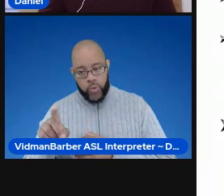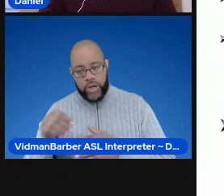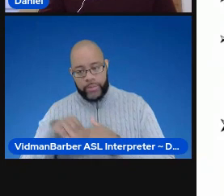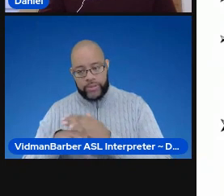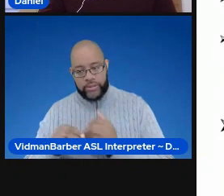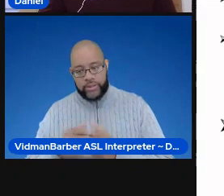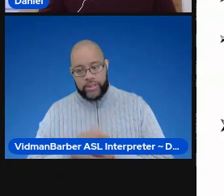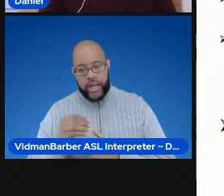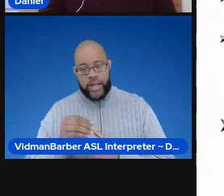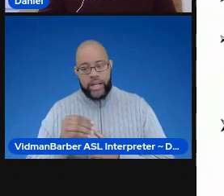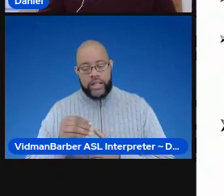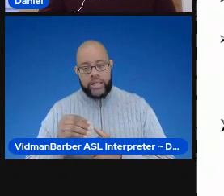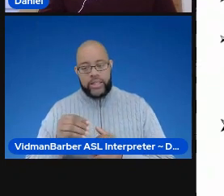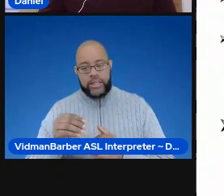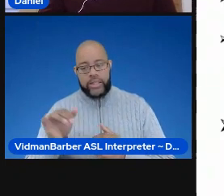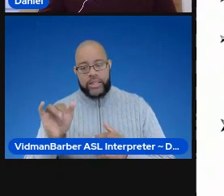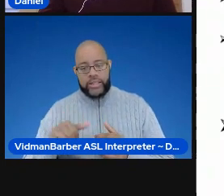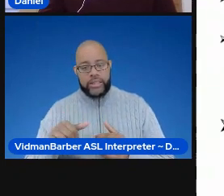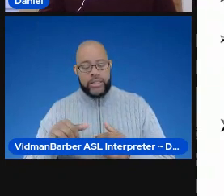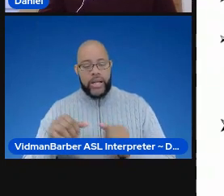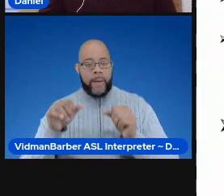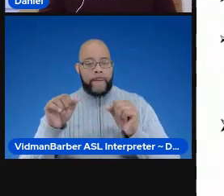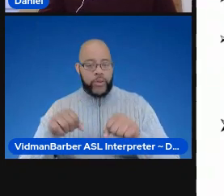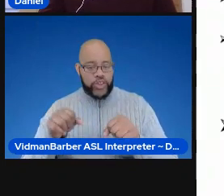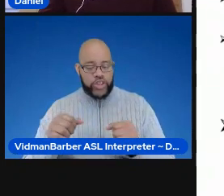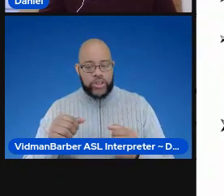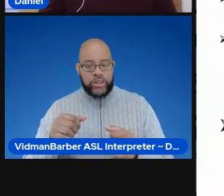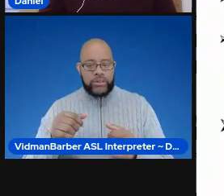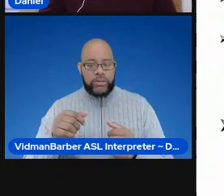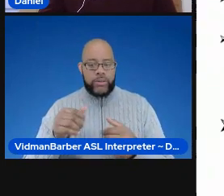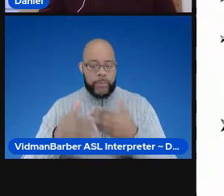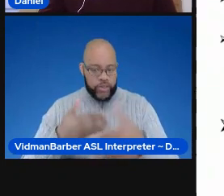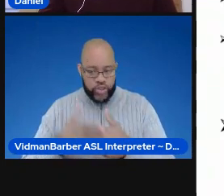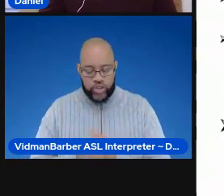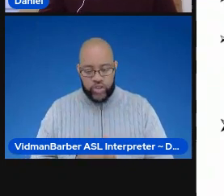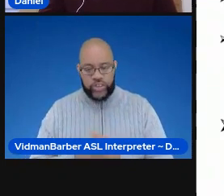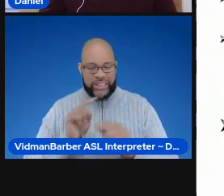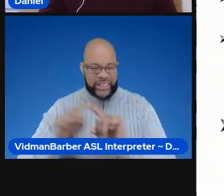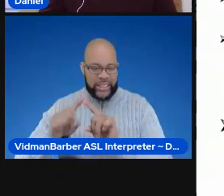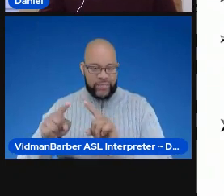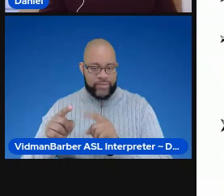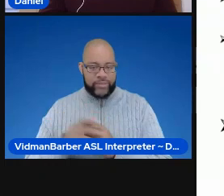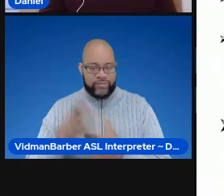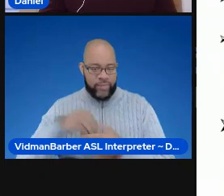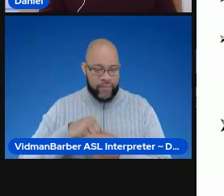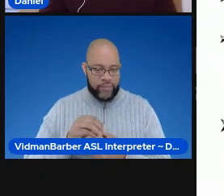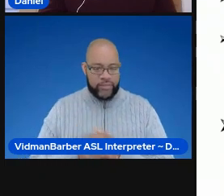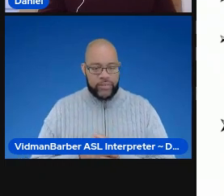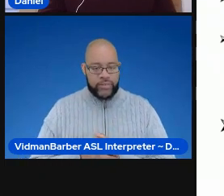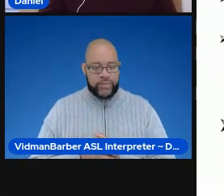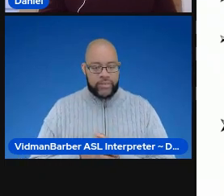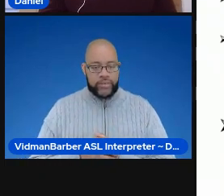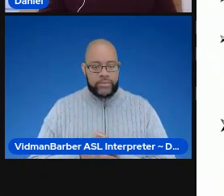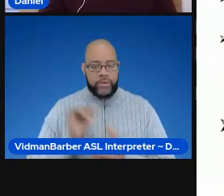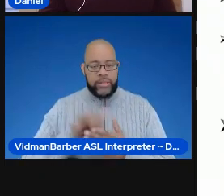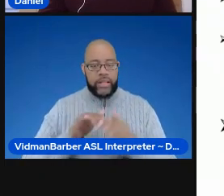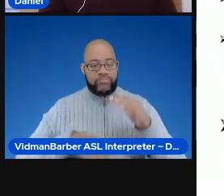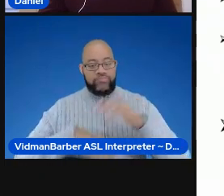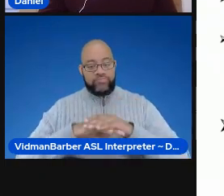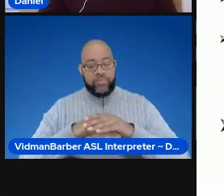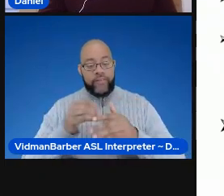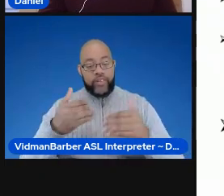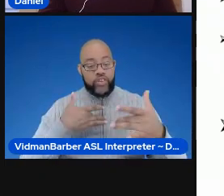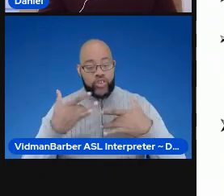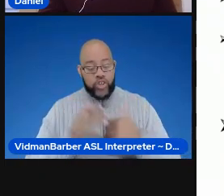unnecessary procedures such as lumbar punctures, and increased use of antibiotics. This is because the threshold of concern